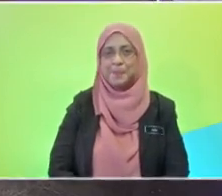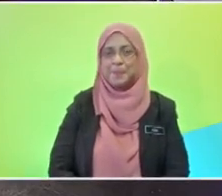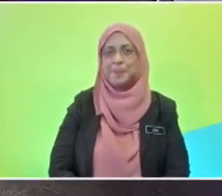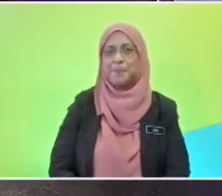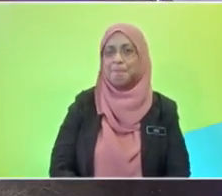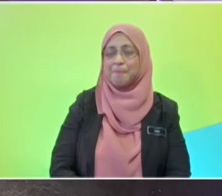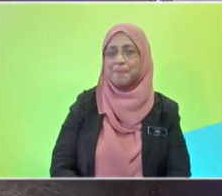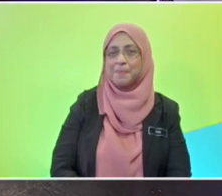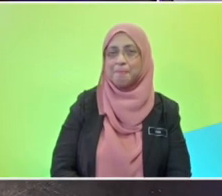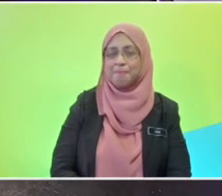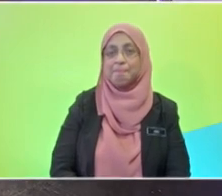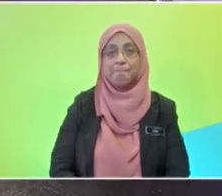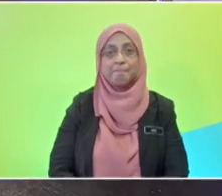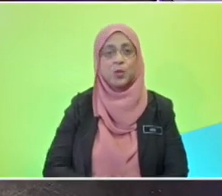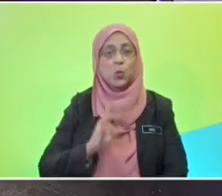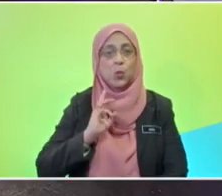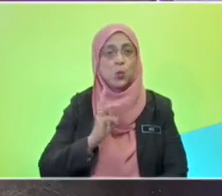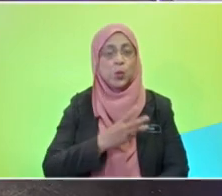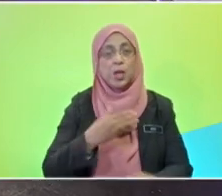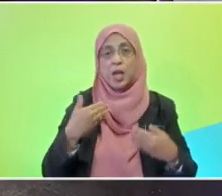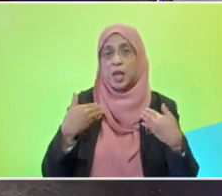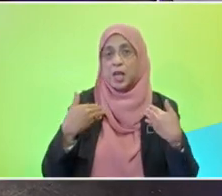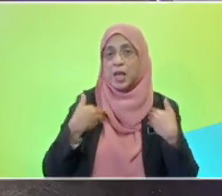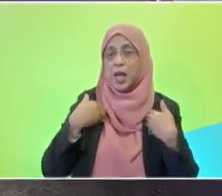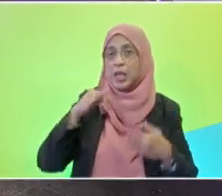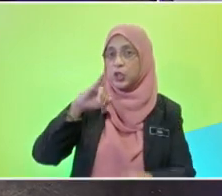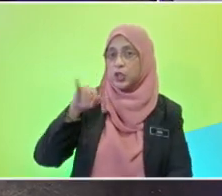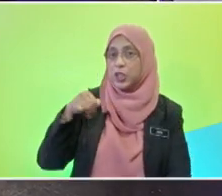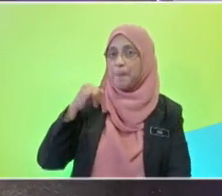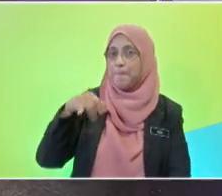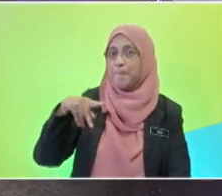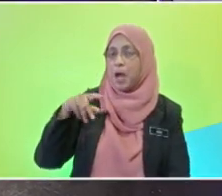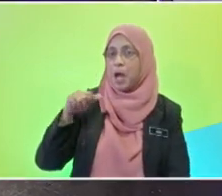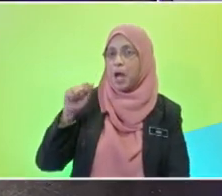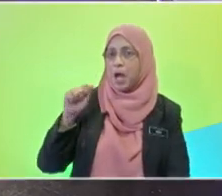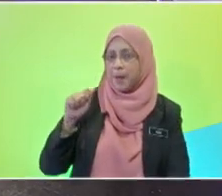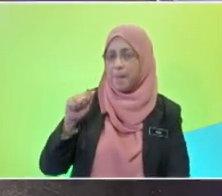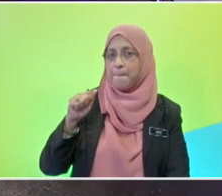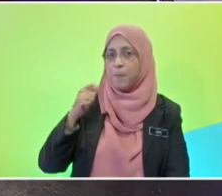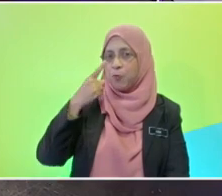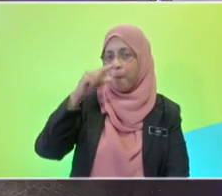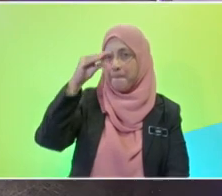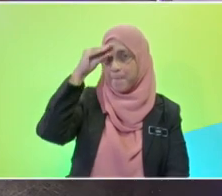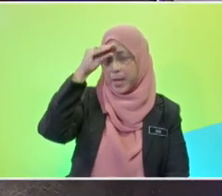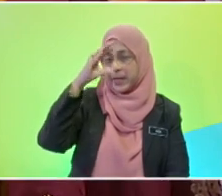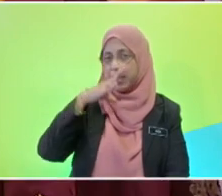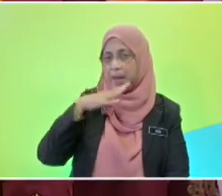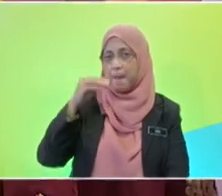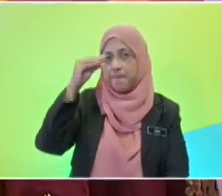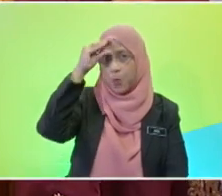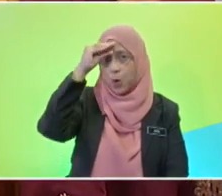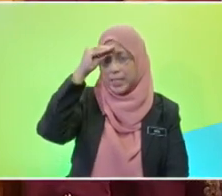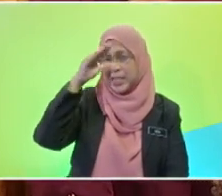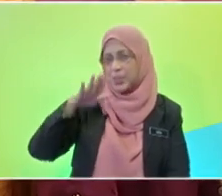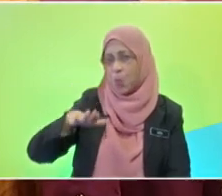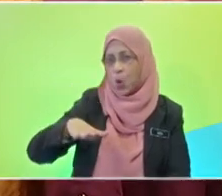blouse. All right. And also we have a jippa for the men and also boys, small